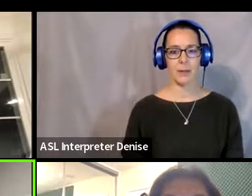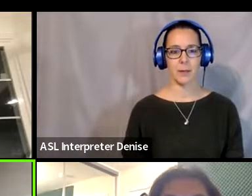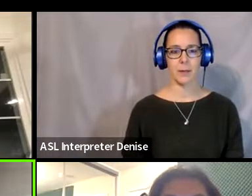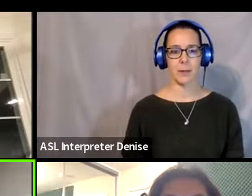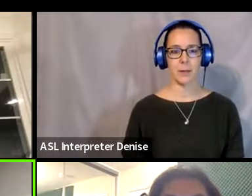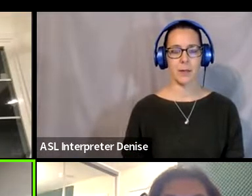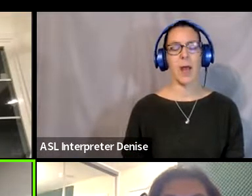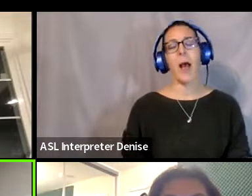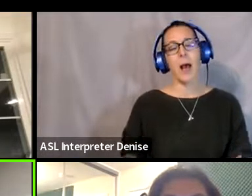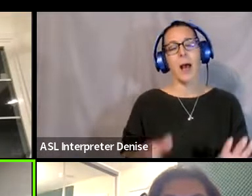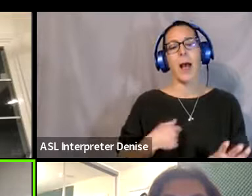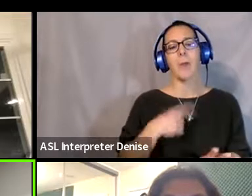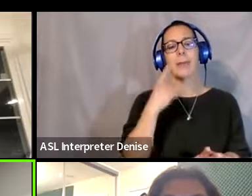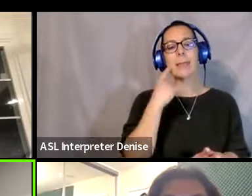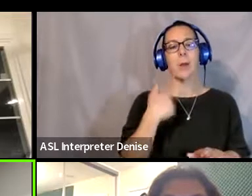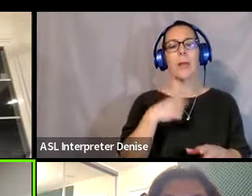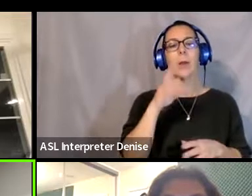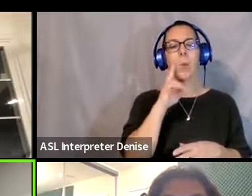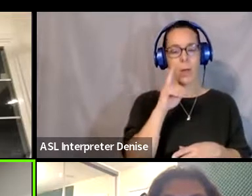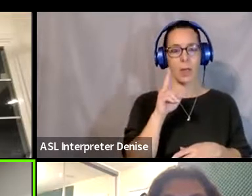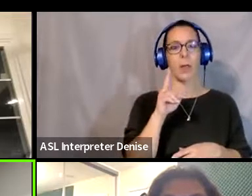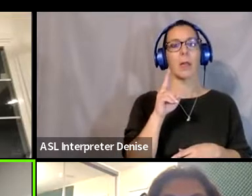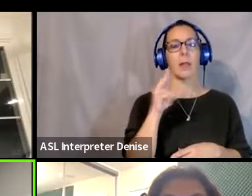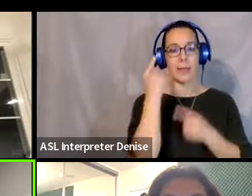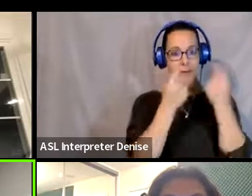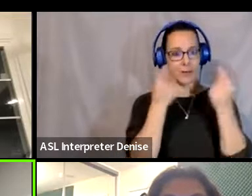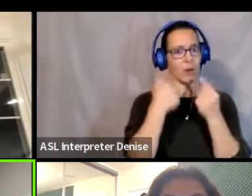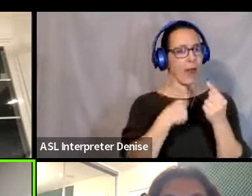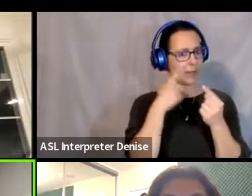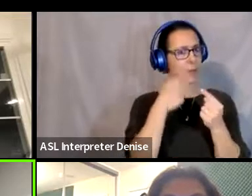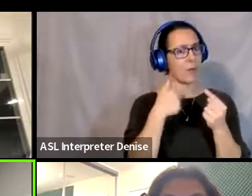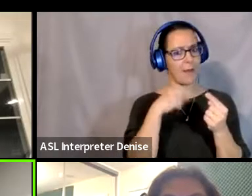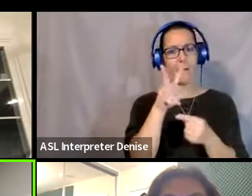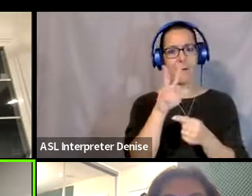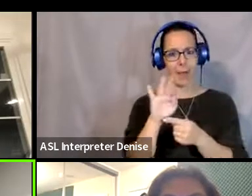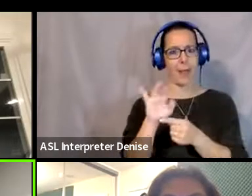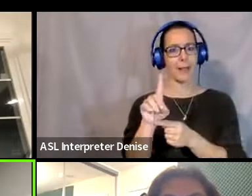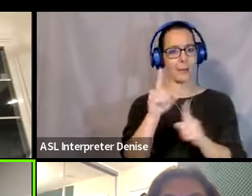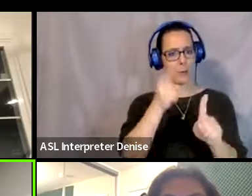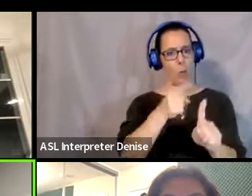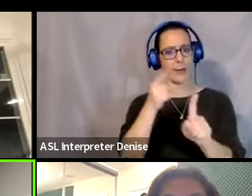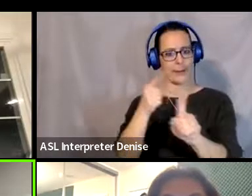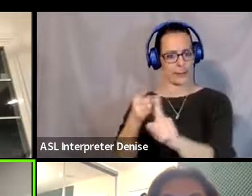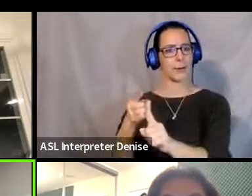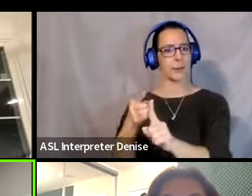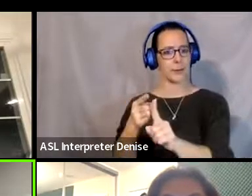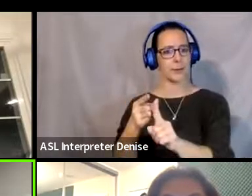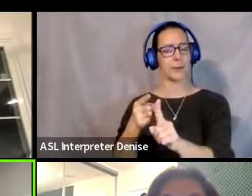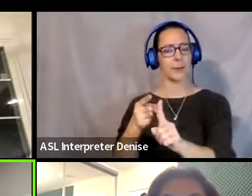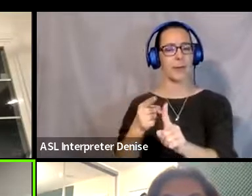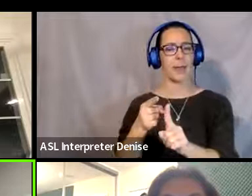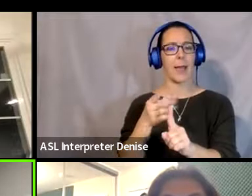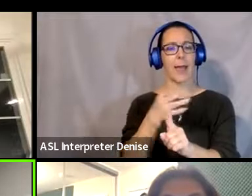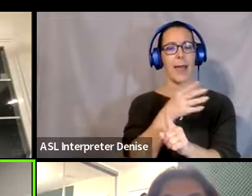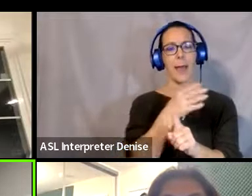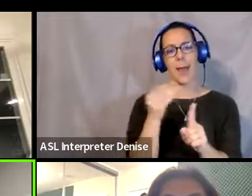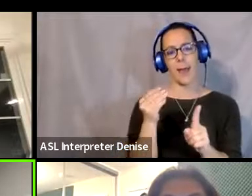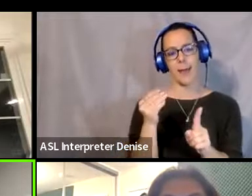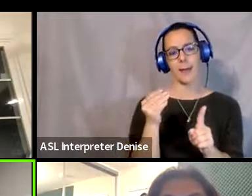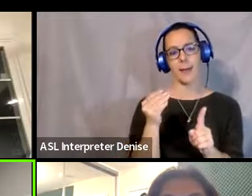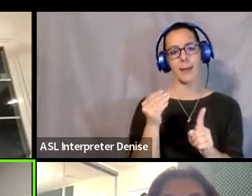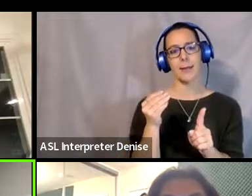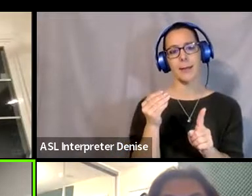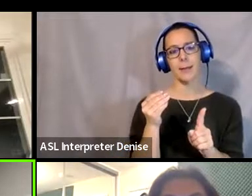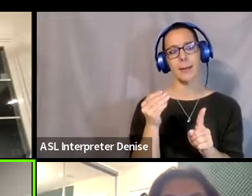well, I'll say we'll take it under advisement. I think there's some really valid points, and we'll have to look at what is